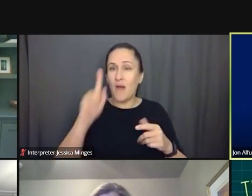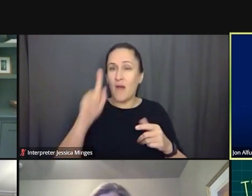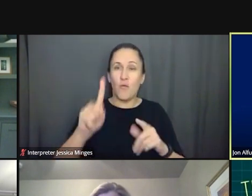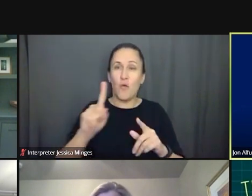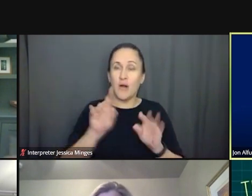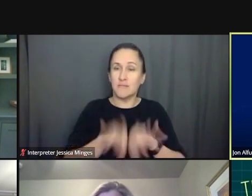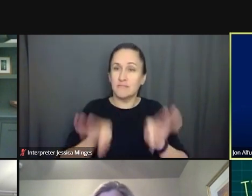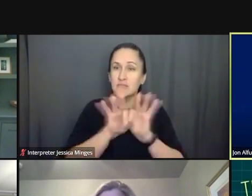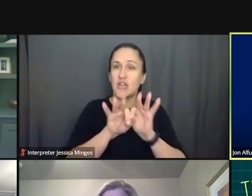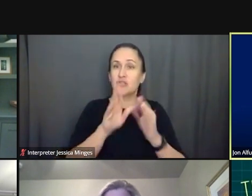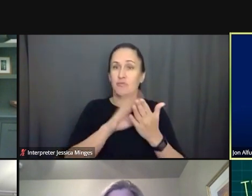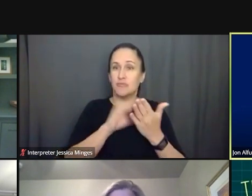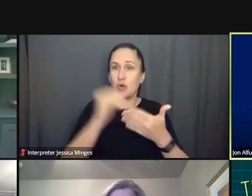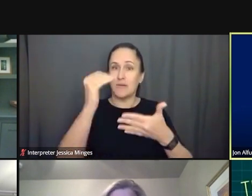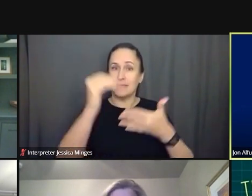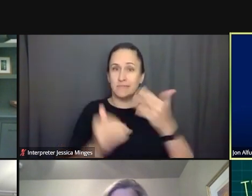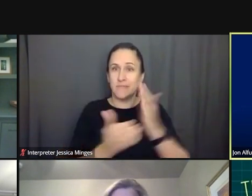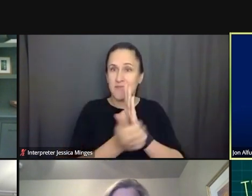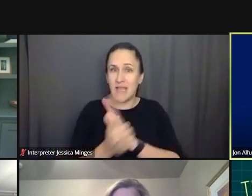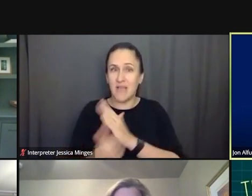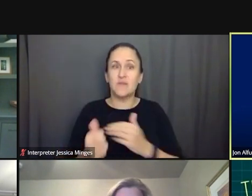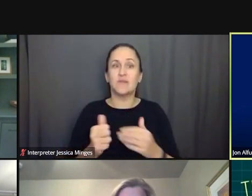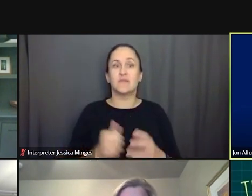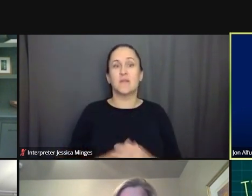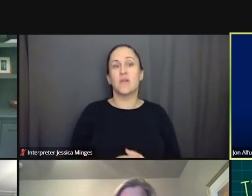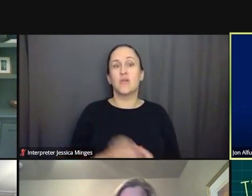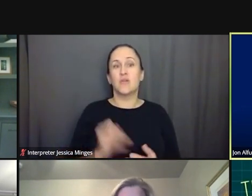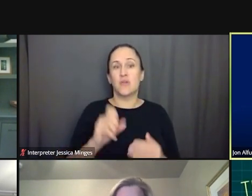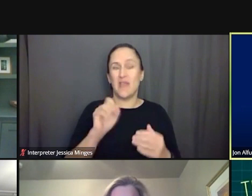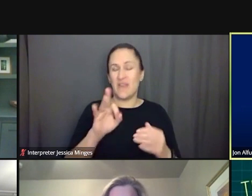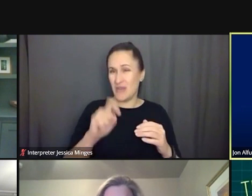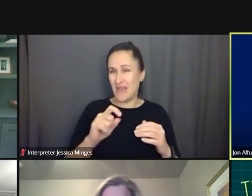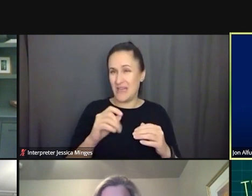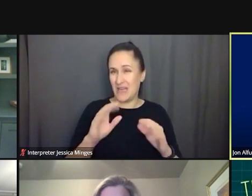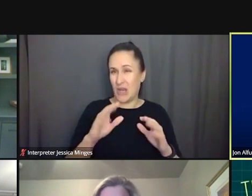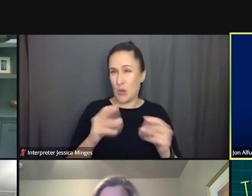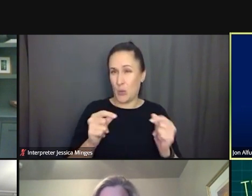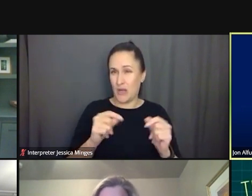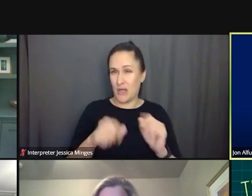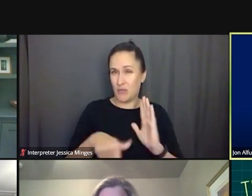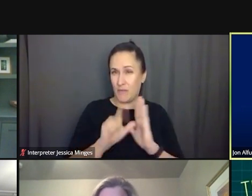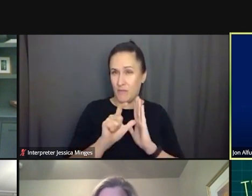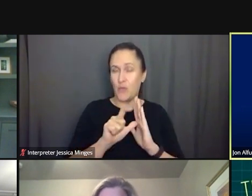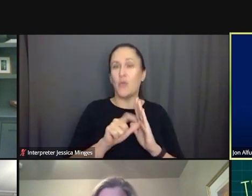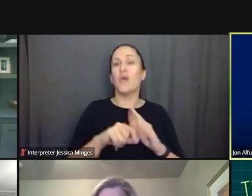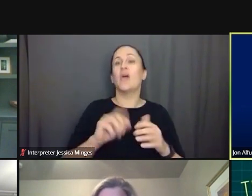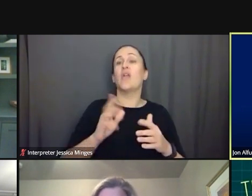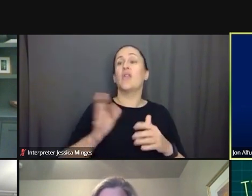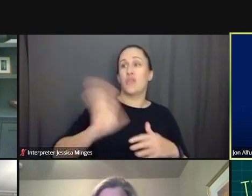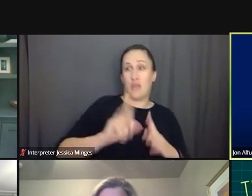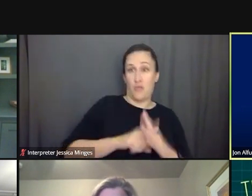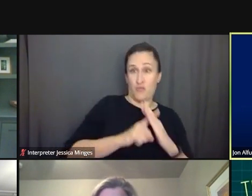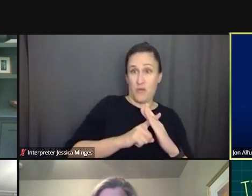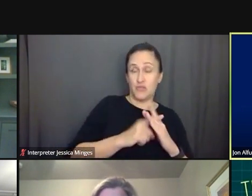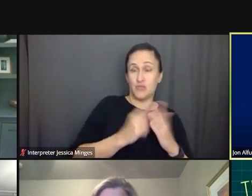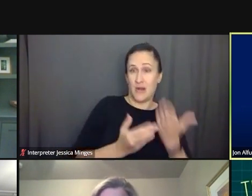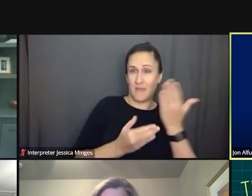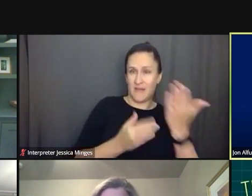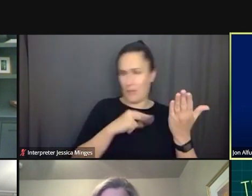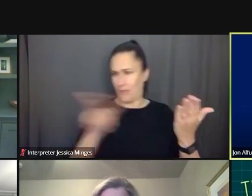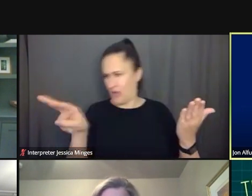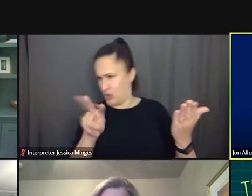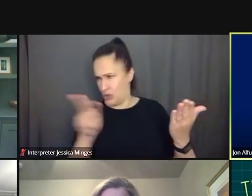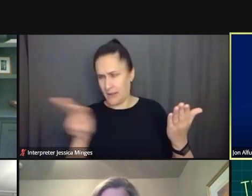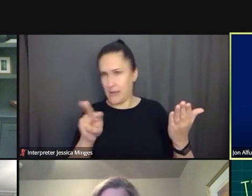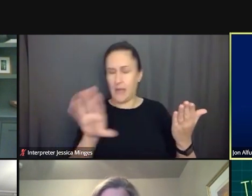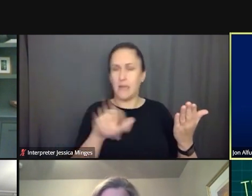So just wanted to highlight, and if folks need a quick refresher, the original recommendation, as I'm looking on my other screen over here,